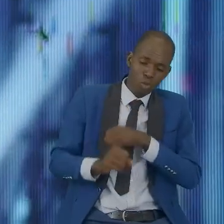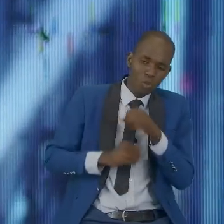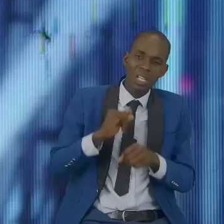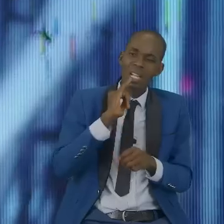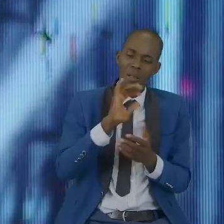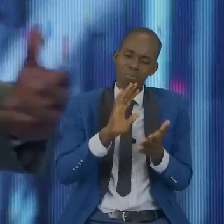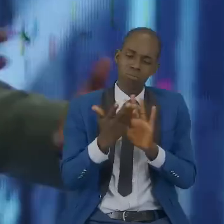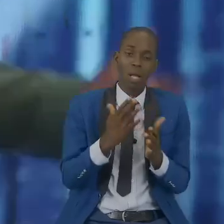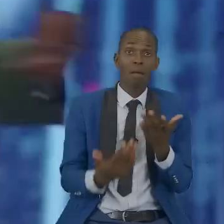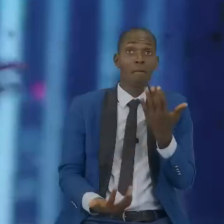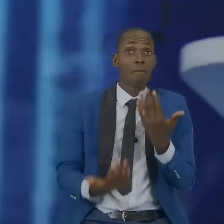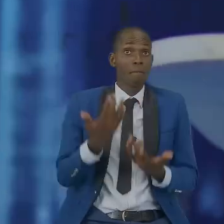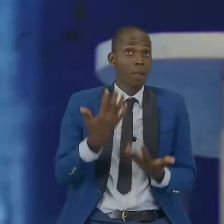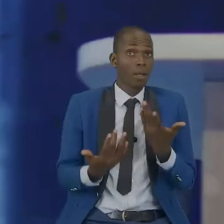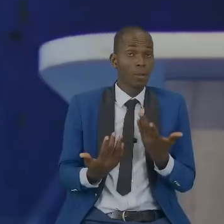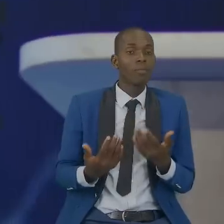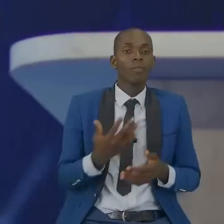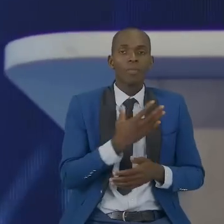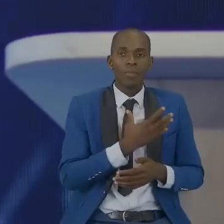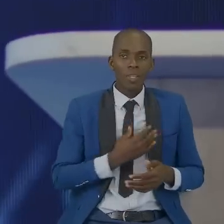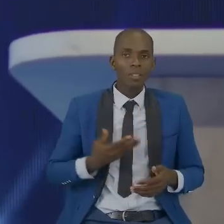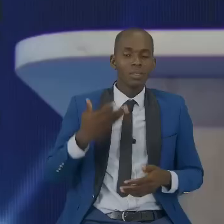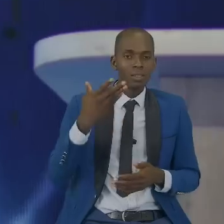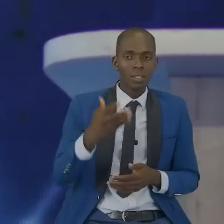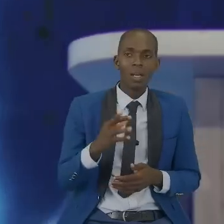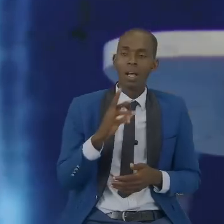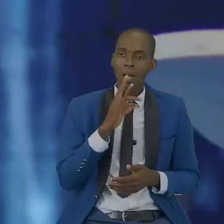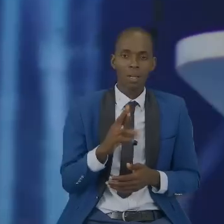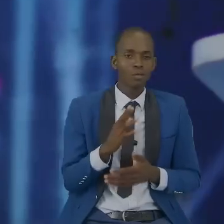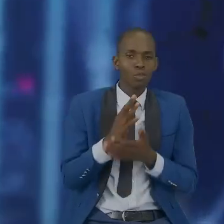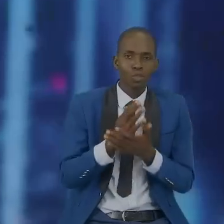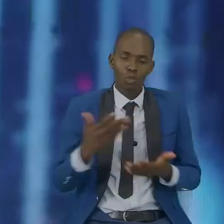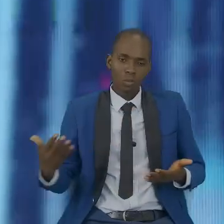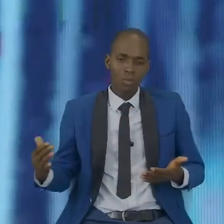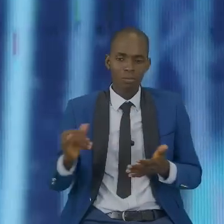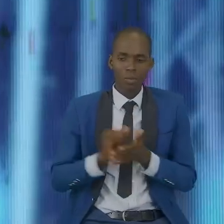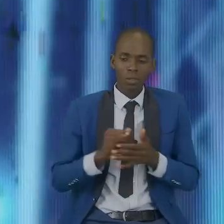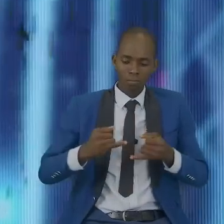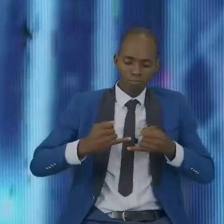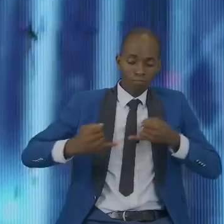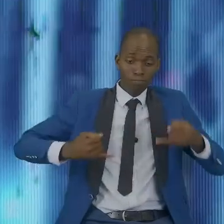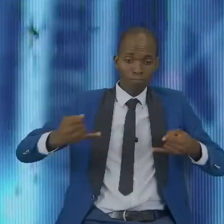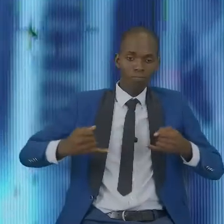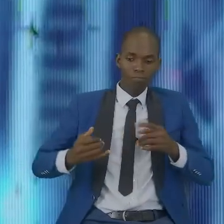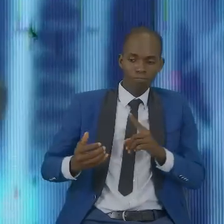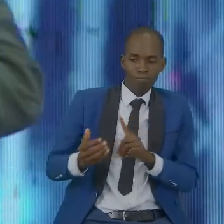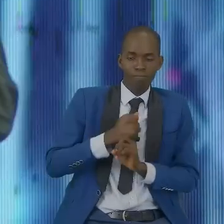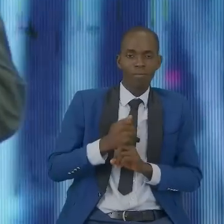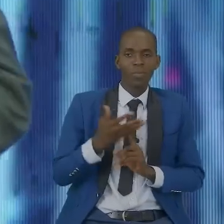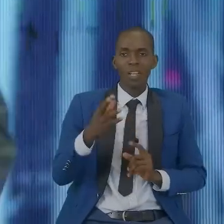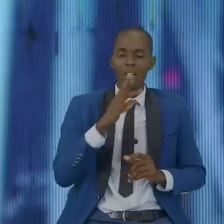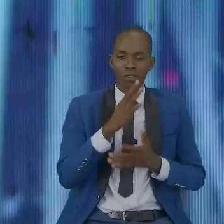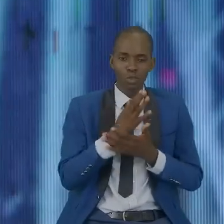fire, and there are some cords binding him. There's some things holding him. There's some